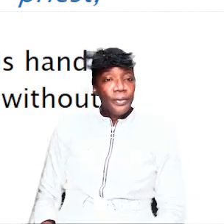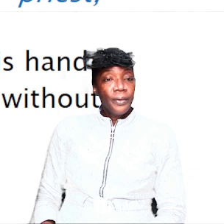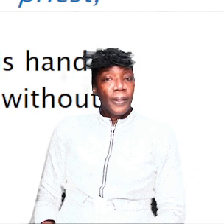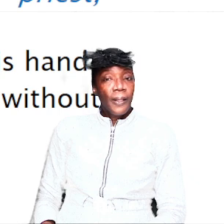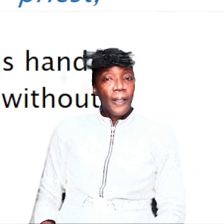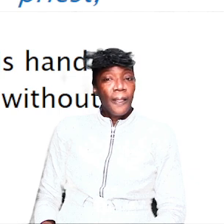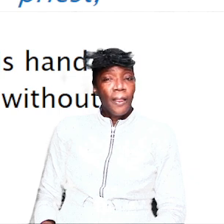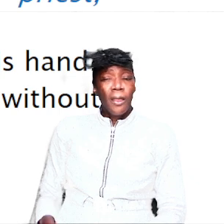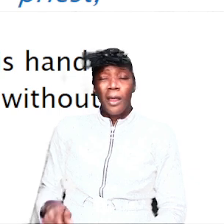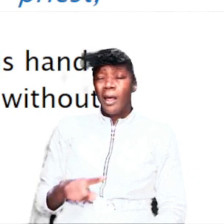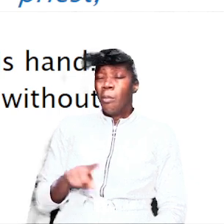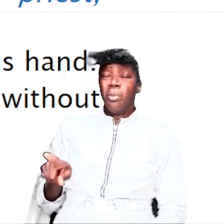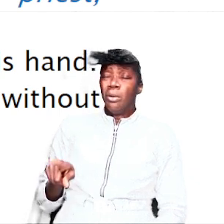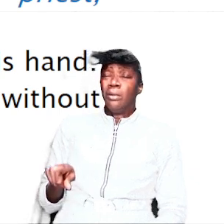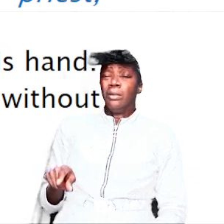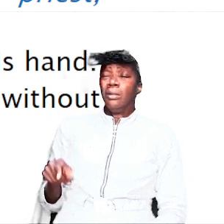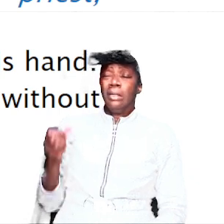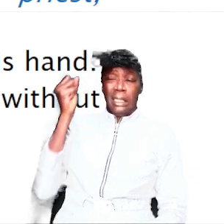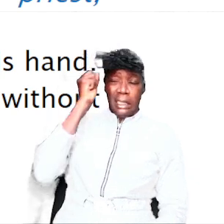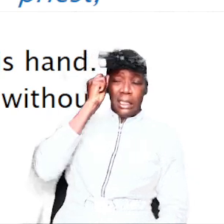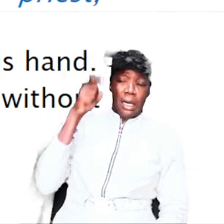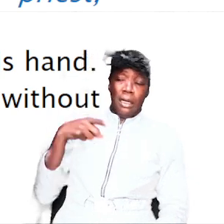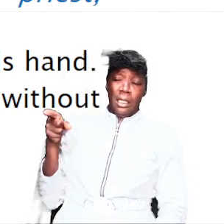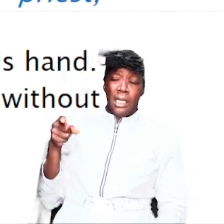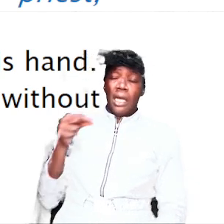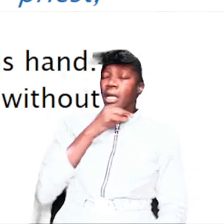But him said, please hold back your hand, man.